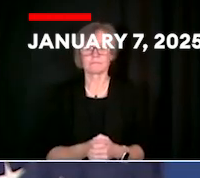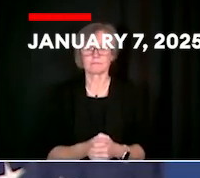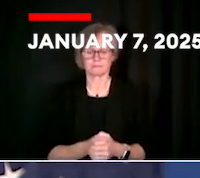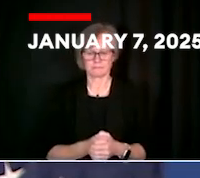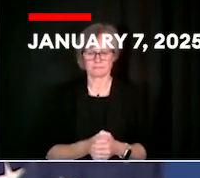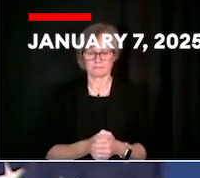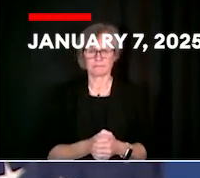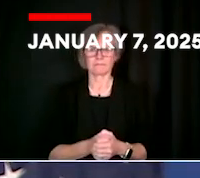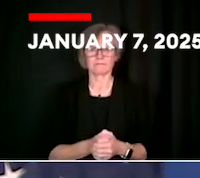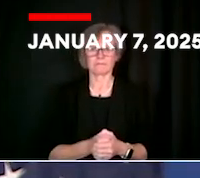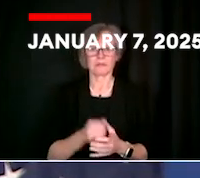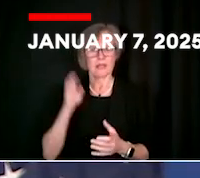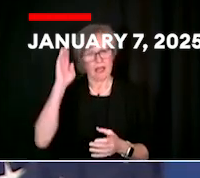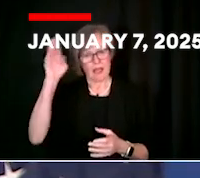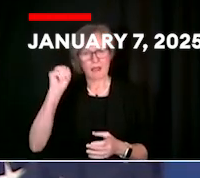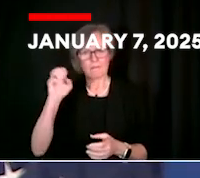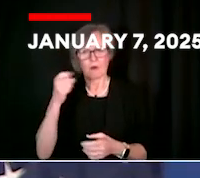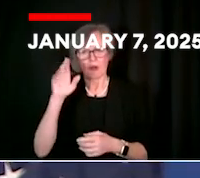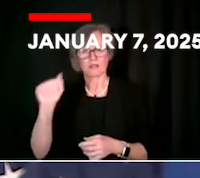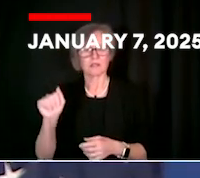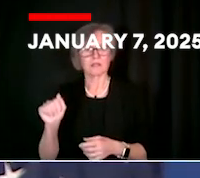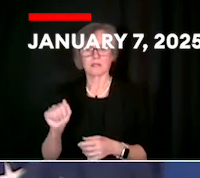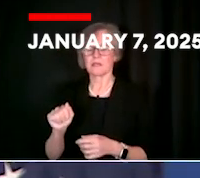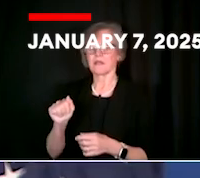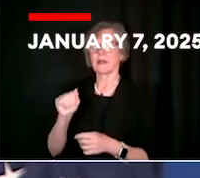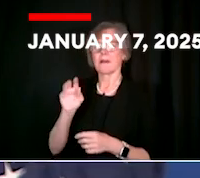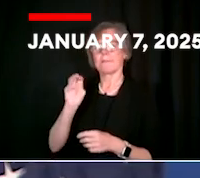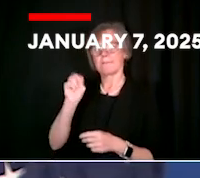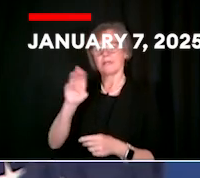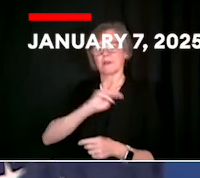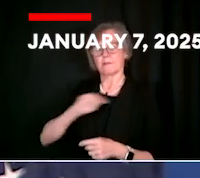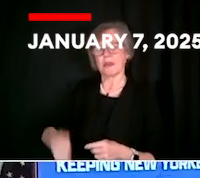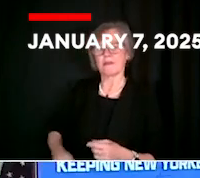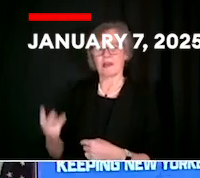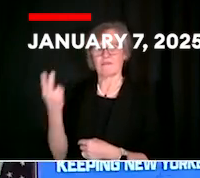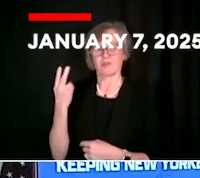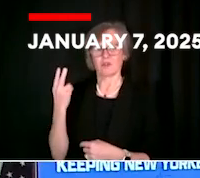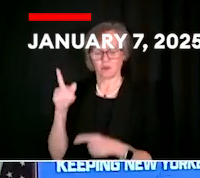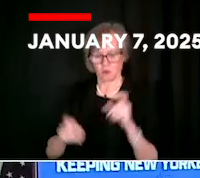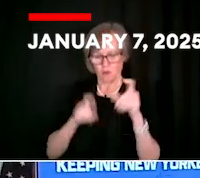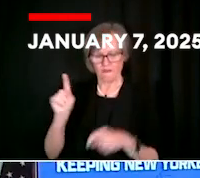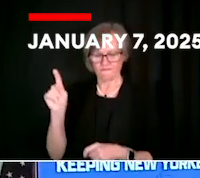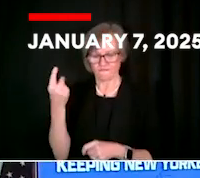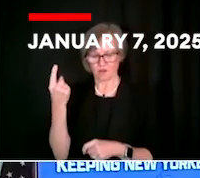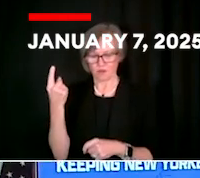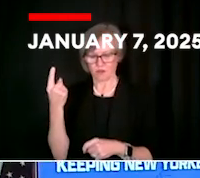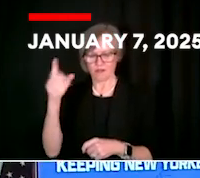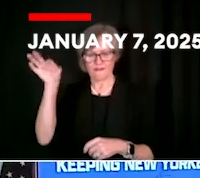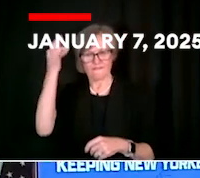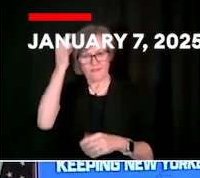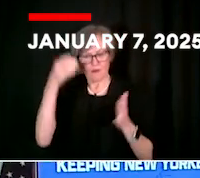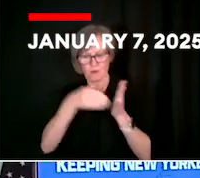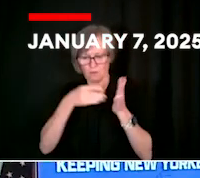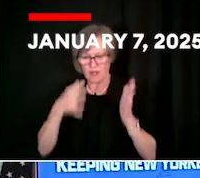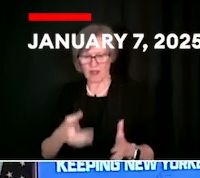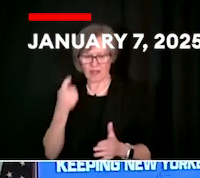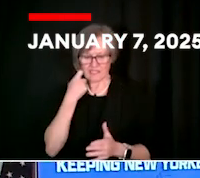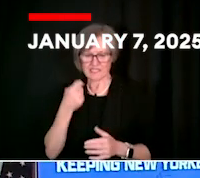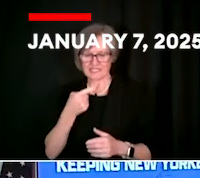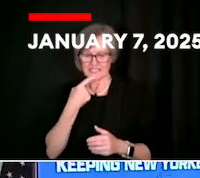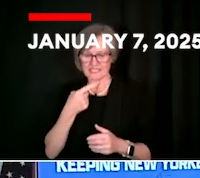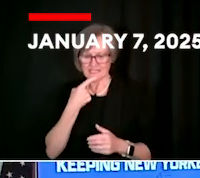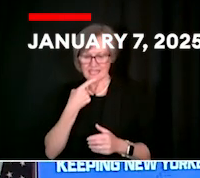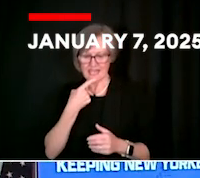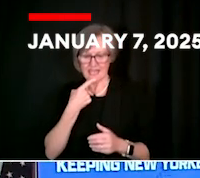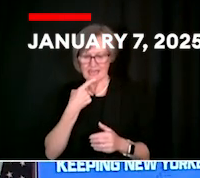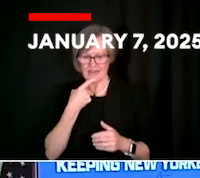Hey, Marsha. Mr. Mayor, I have two questions. Yeah. The first one is this: federal prosecutors have just said that they seem to have